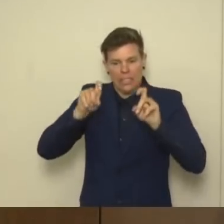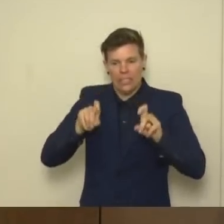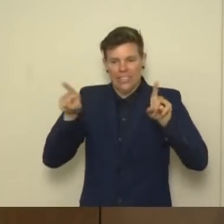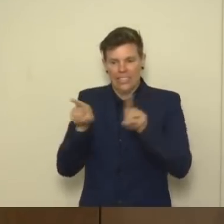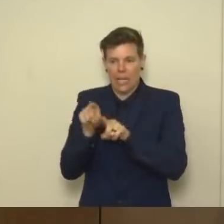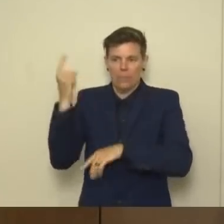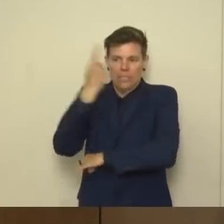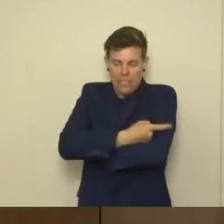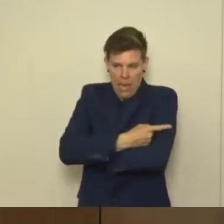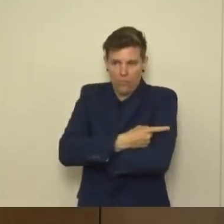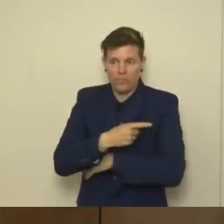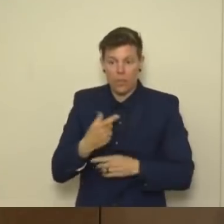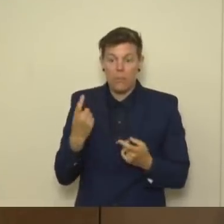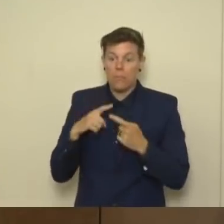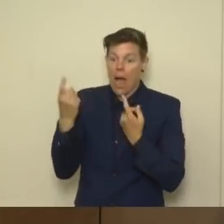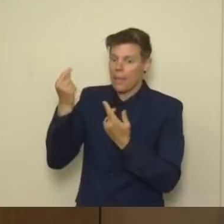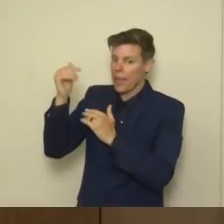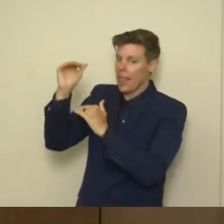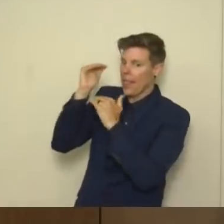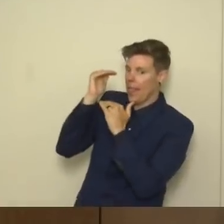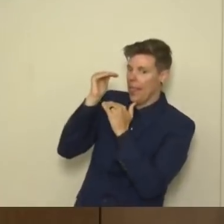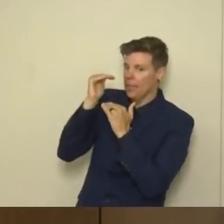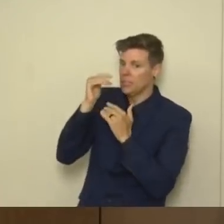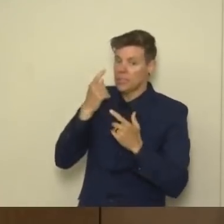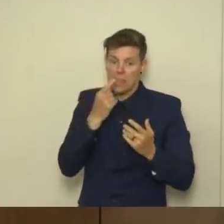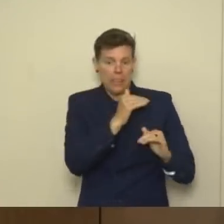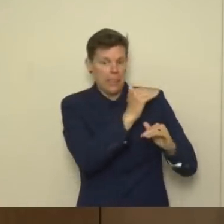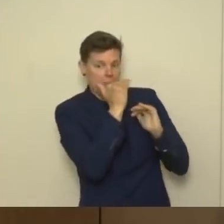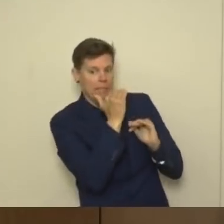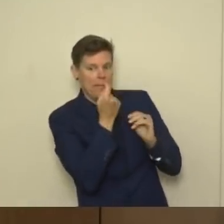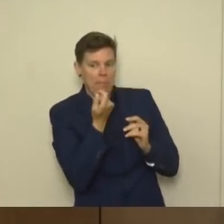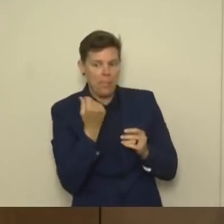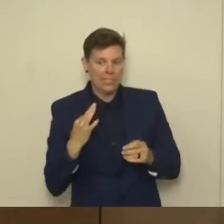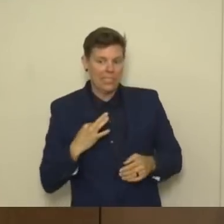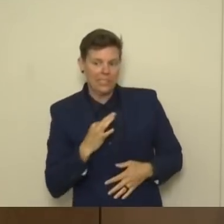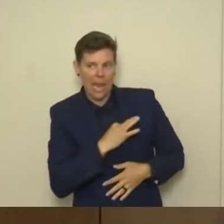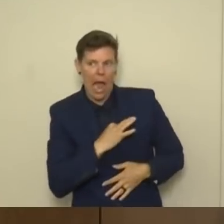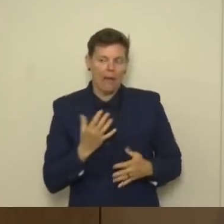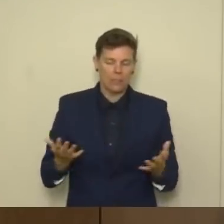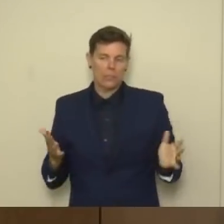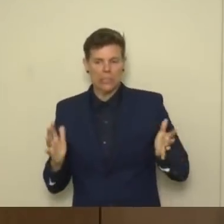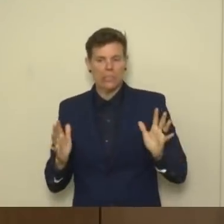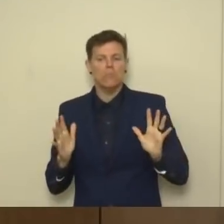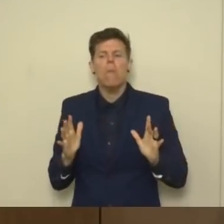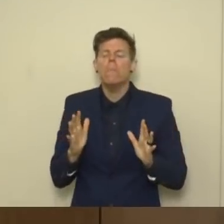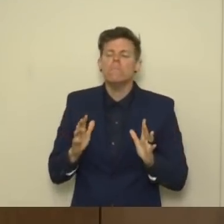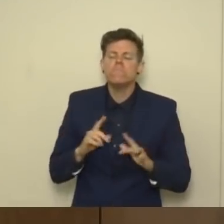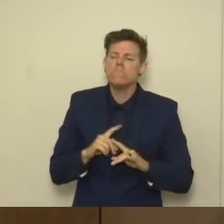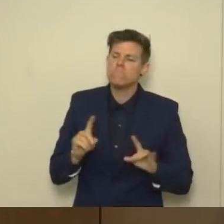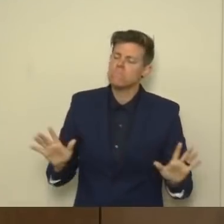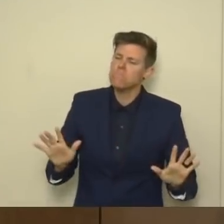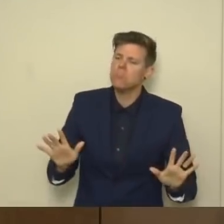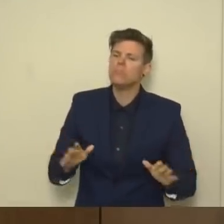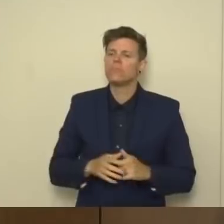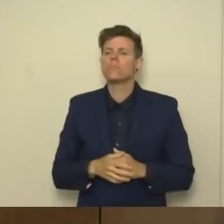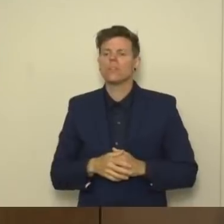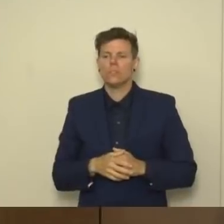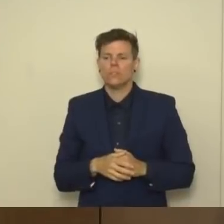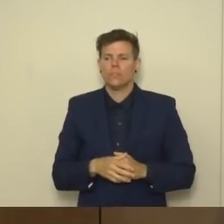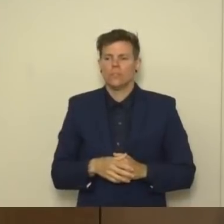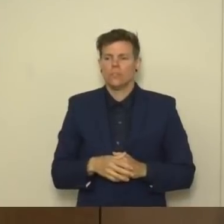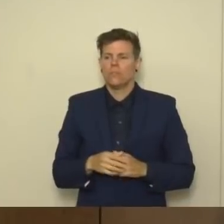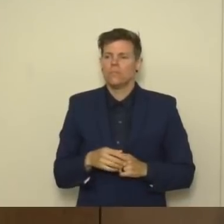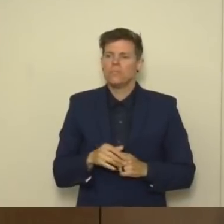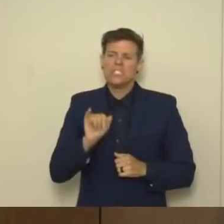chain, which is why if we don't have the number of cases and then the folks who